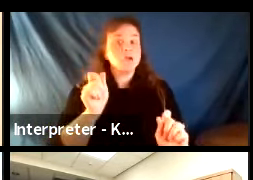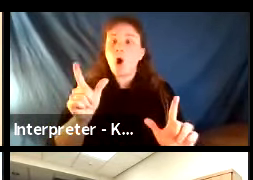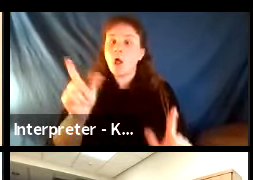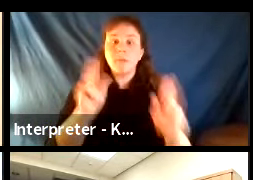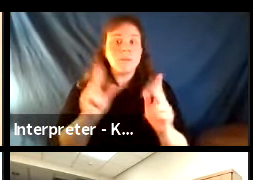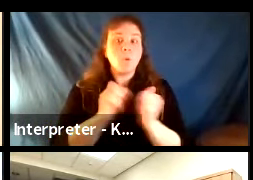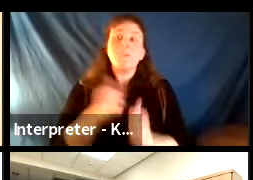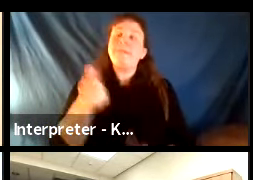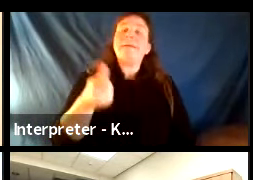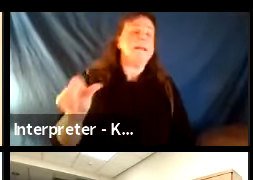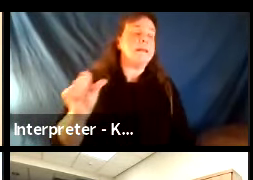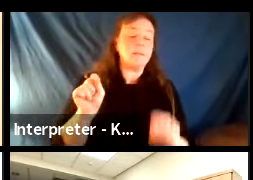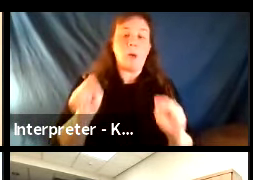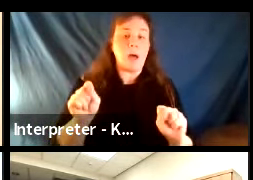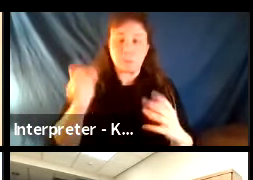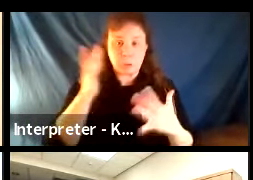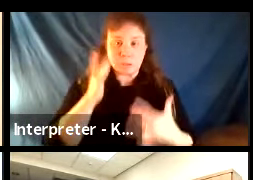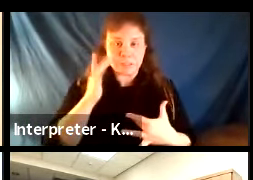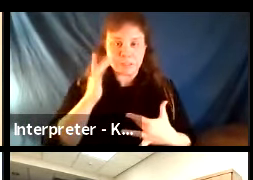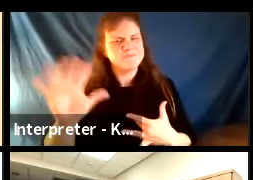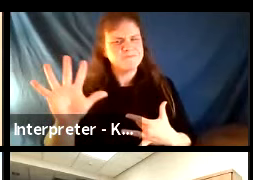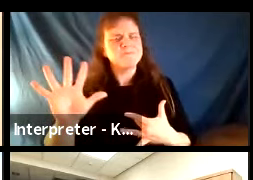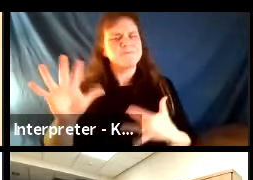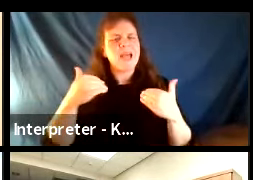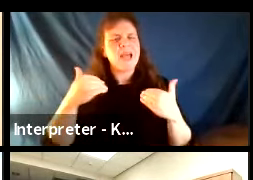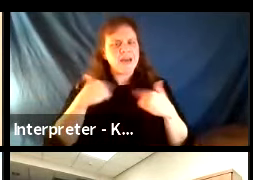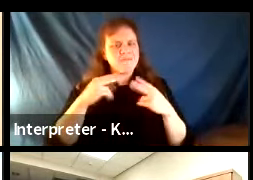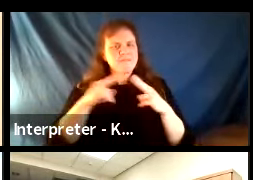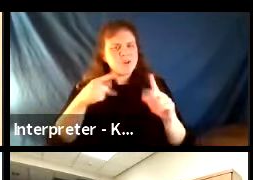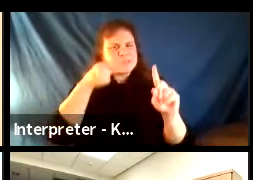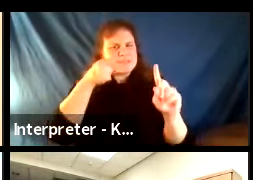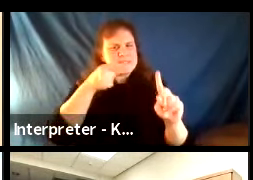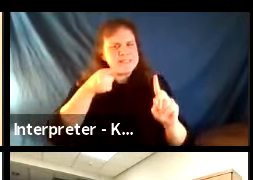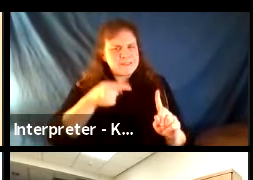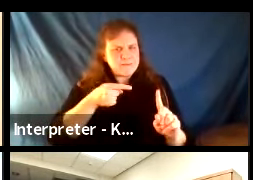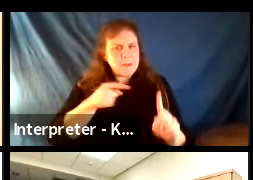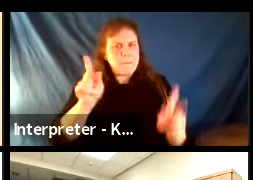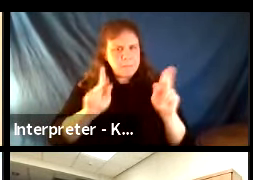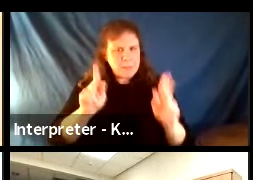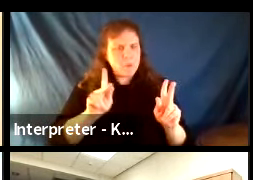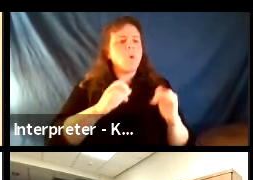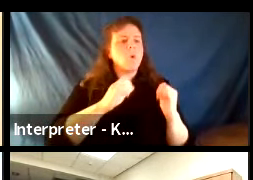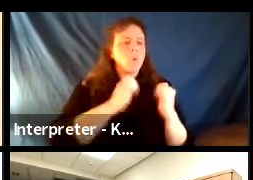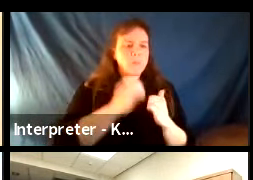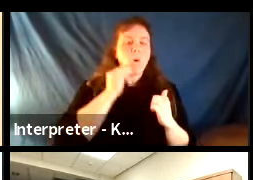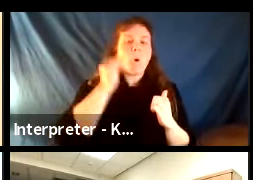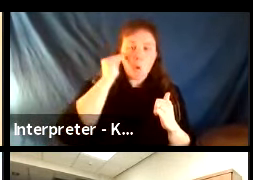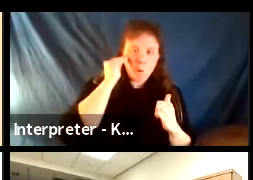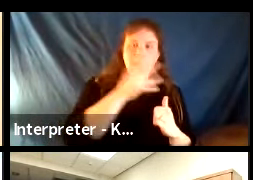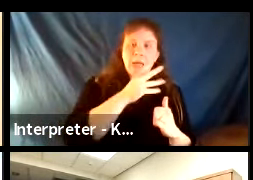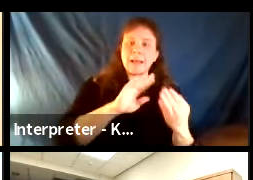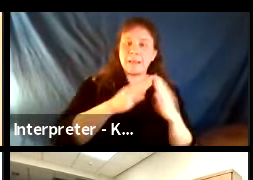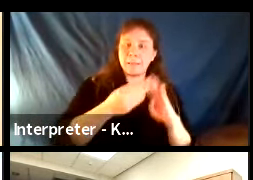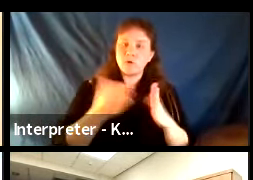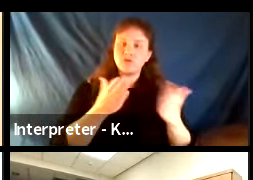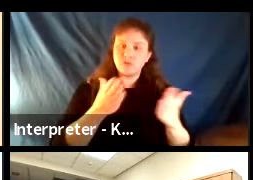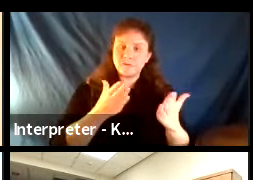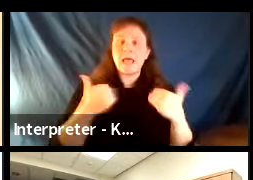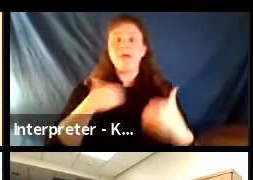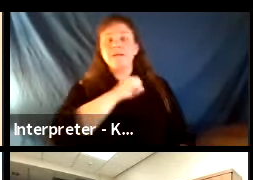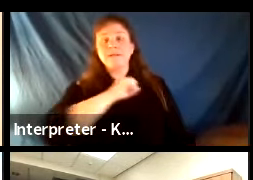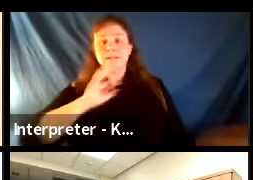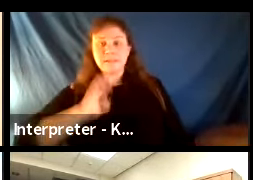pre-existing condition. If we look very specifically at those who are receiving home and community-based services, someone is administering those services. This is